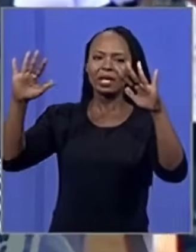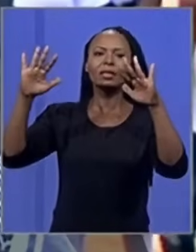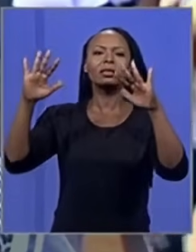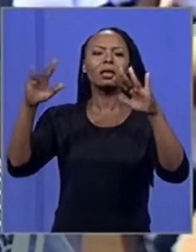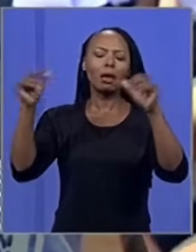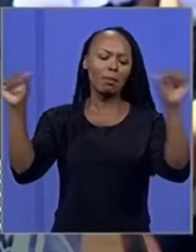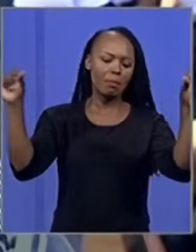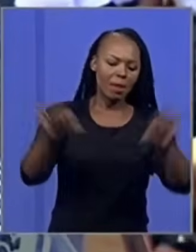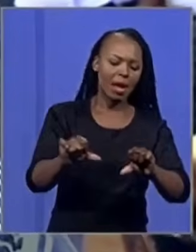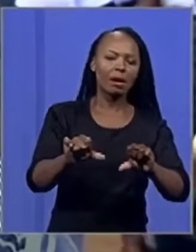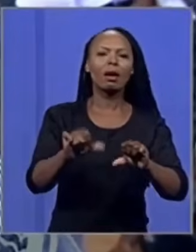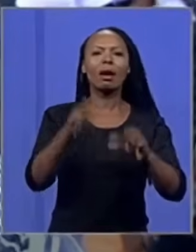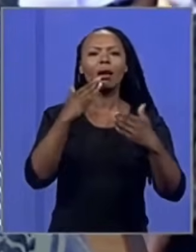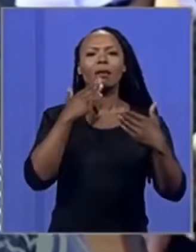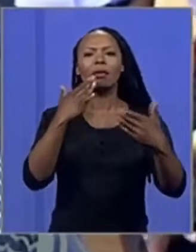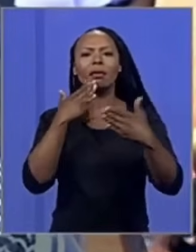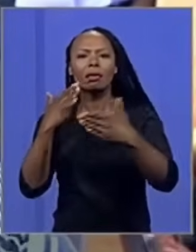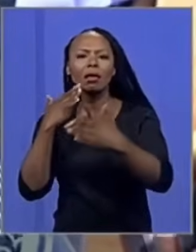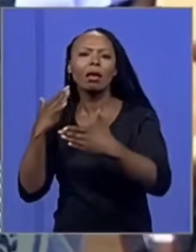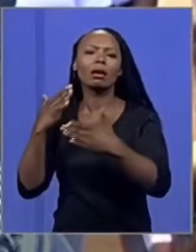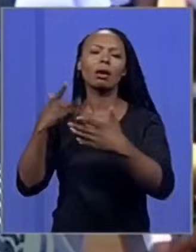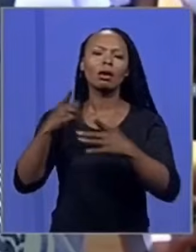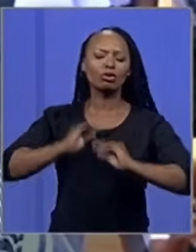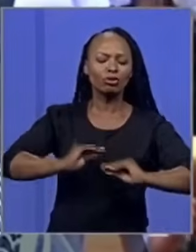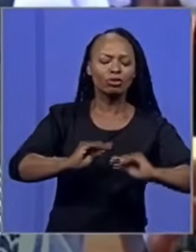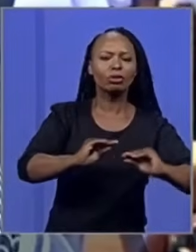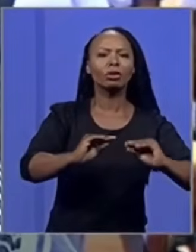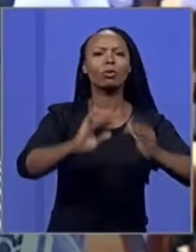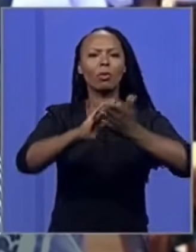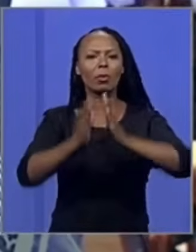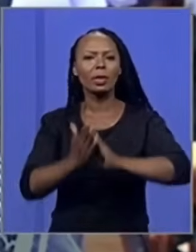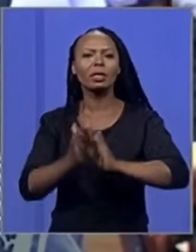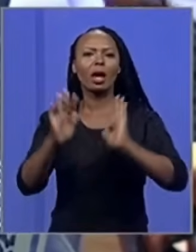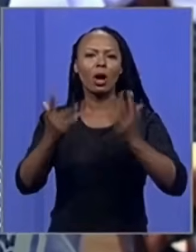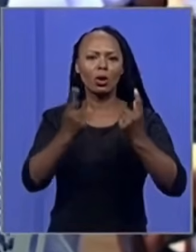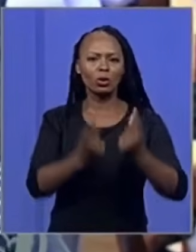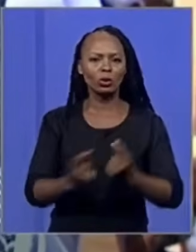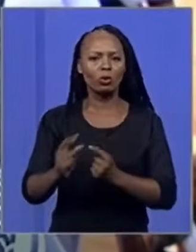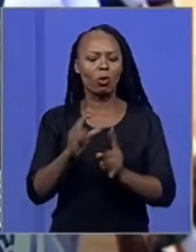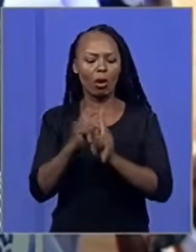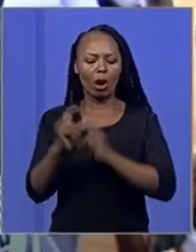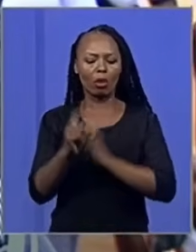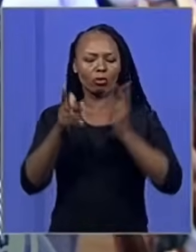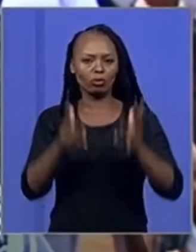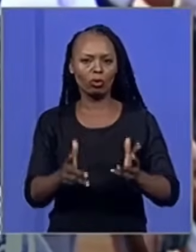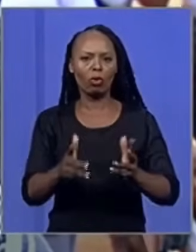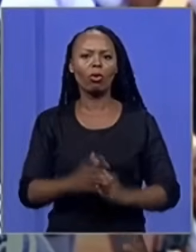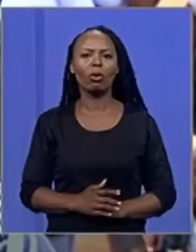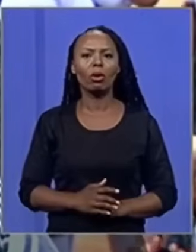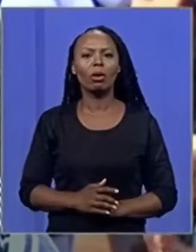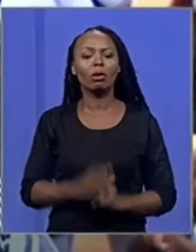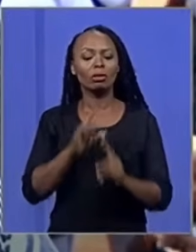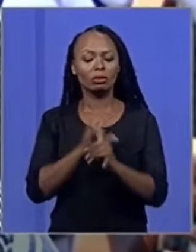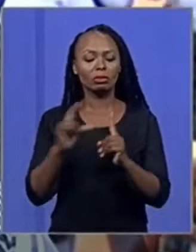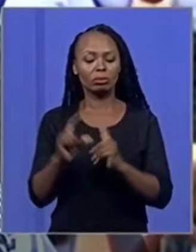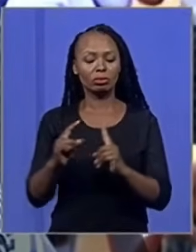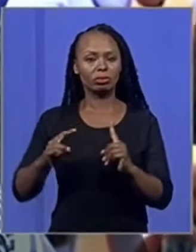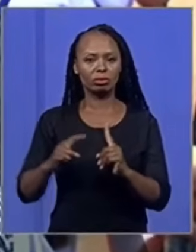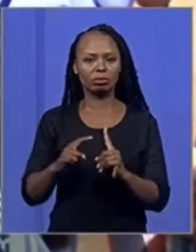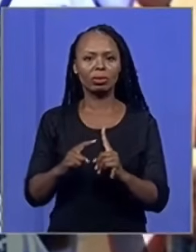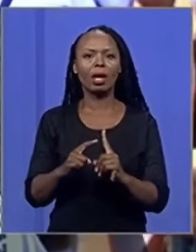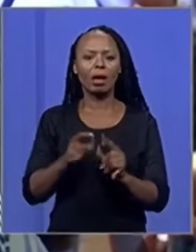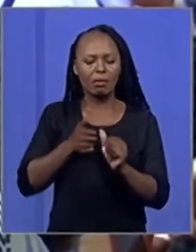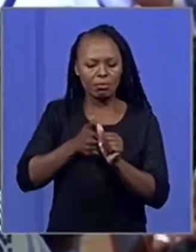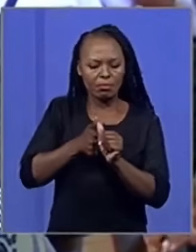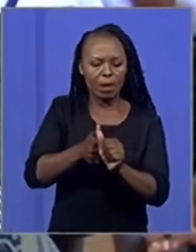gore ba itse gore go lwa bjang information, so le ka tse we still practicing the same method and